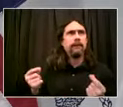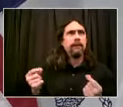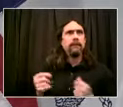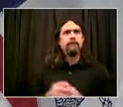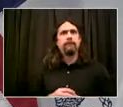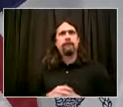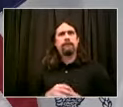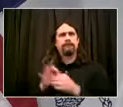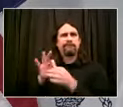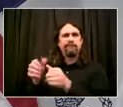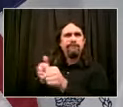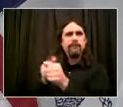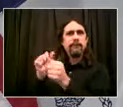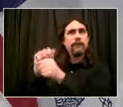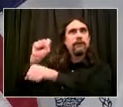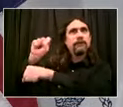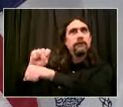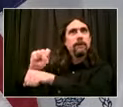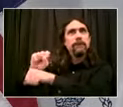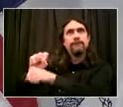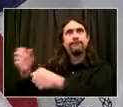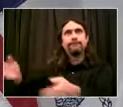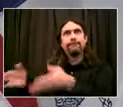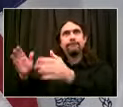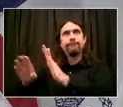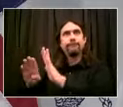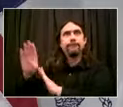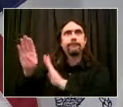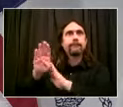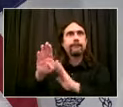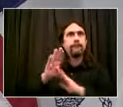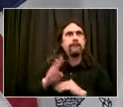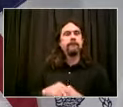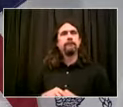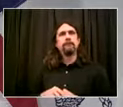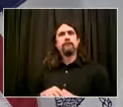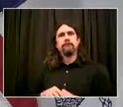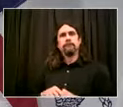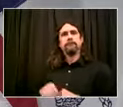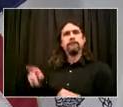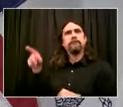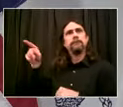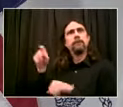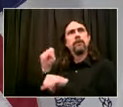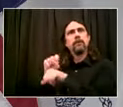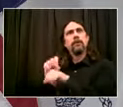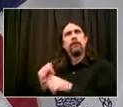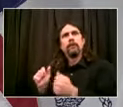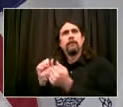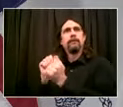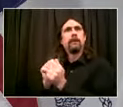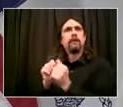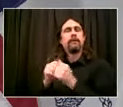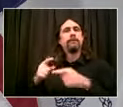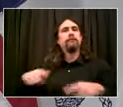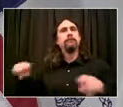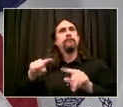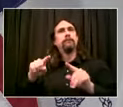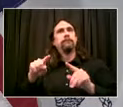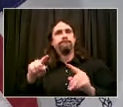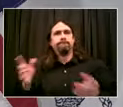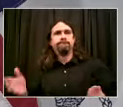local hiring. We need support from the legislature to do that going forward. But here's an example of mandating local hiring from the beginning that